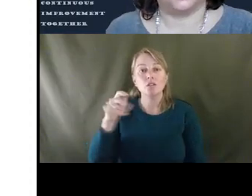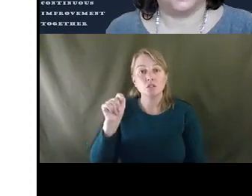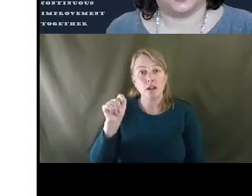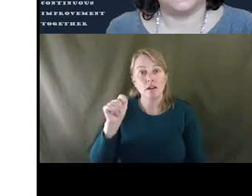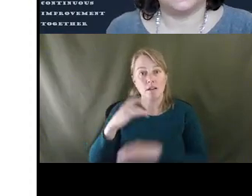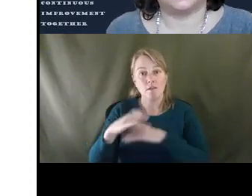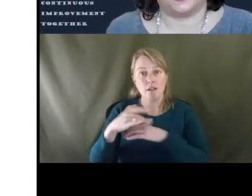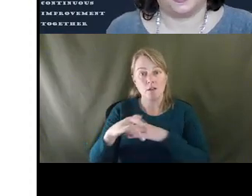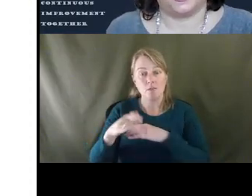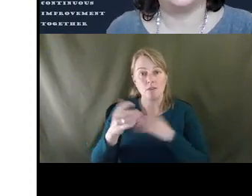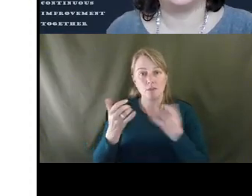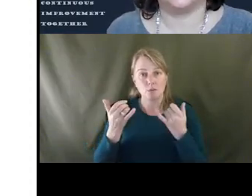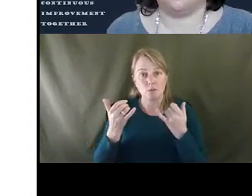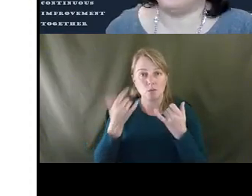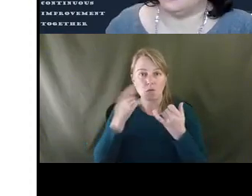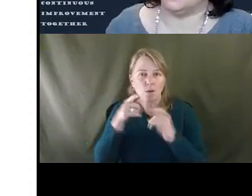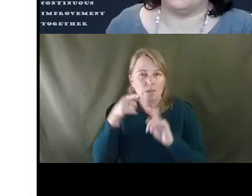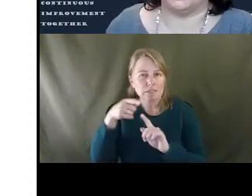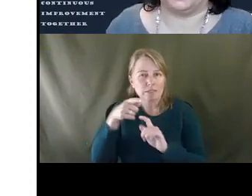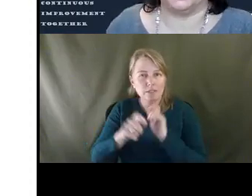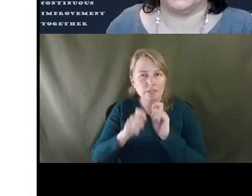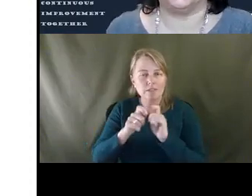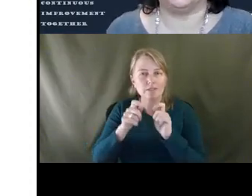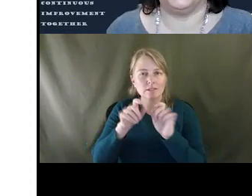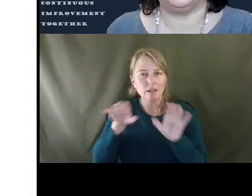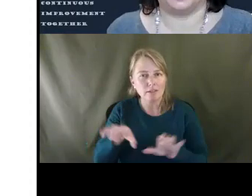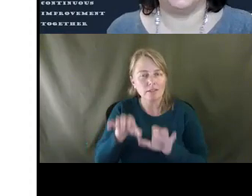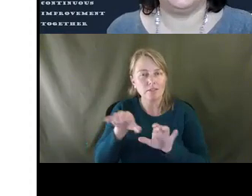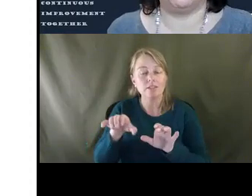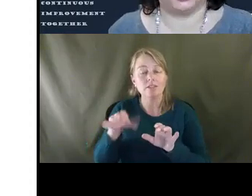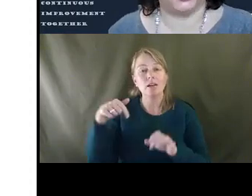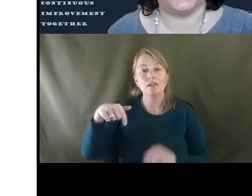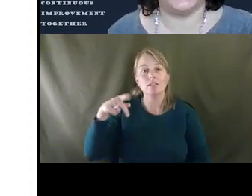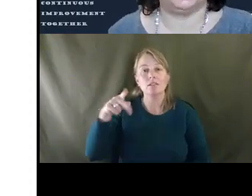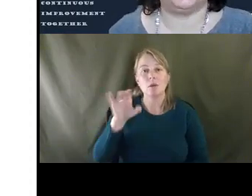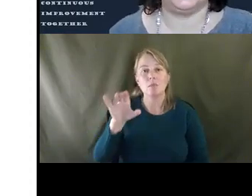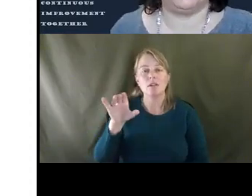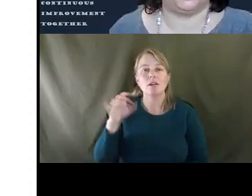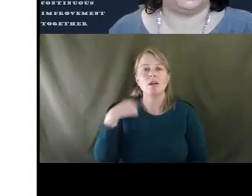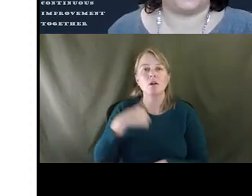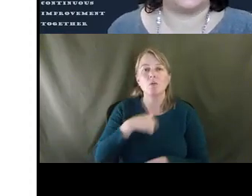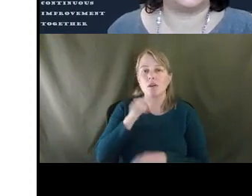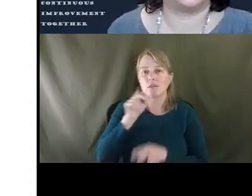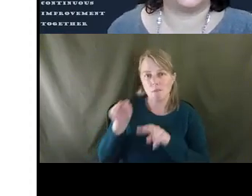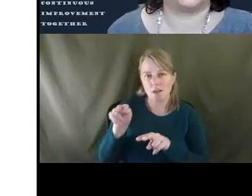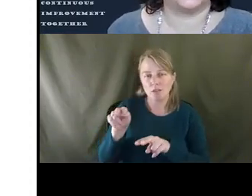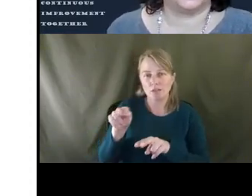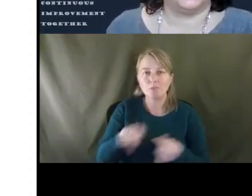this exercise, and this is a public record, so we will not be monitoring it, so please be aware of